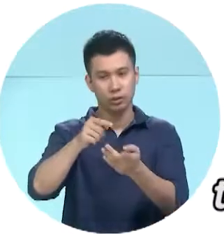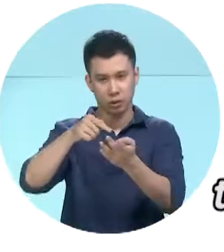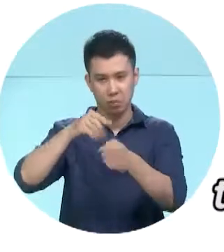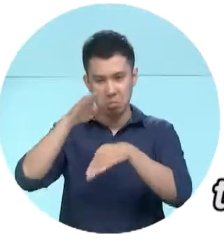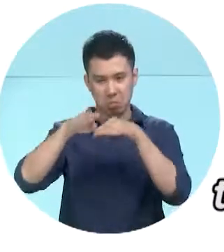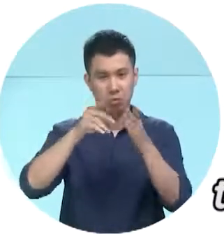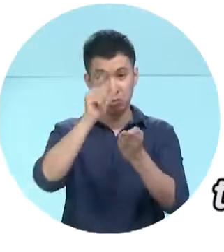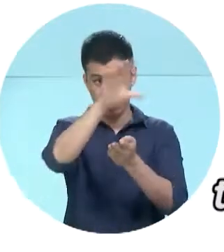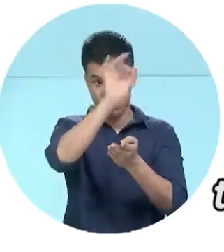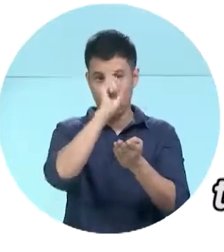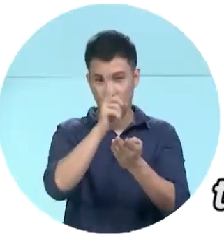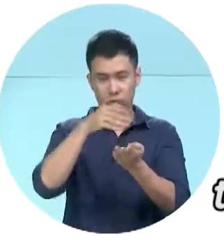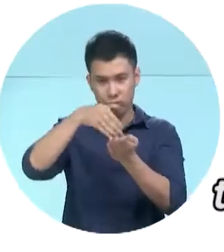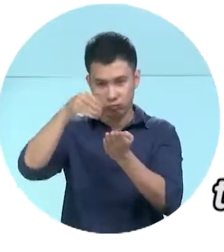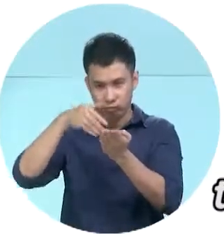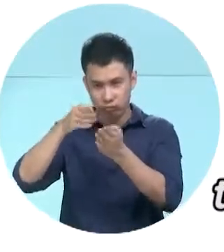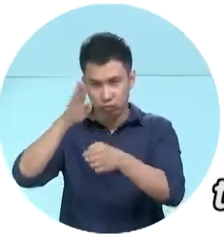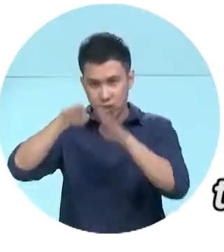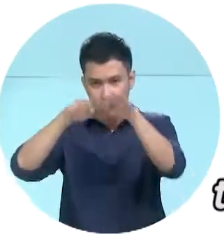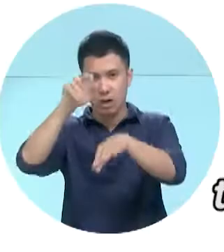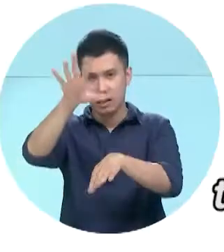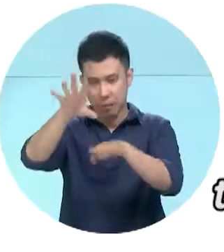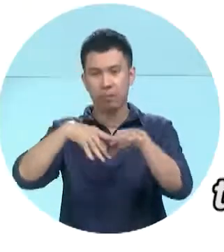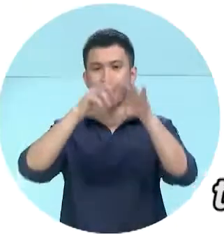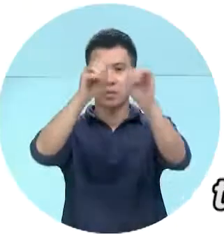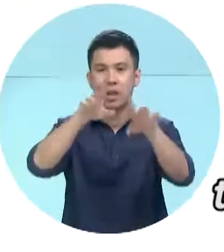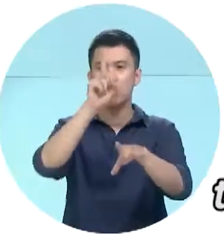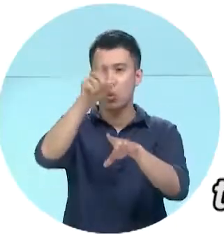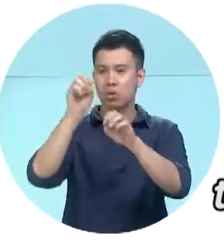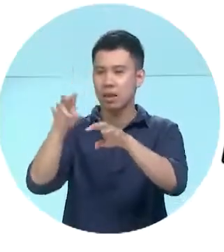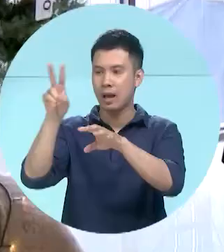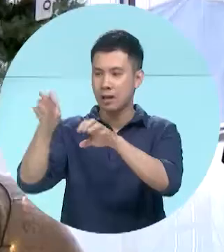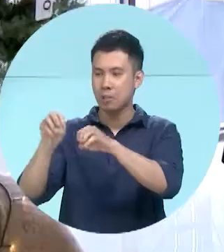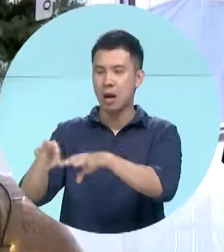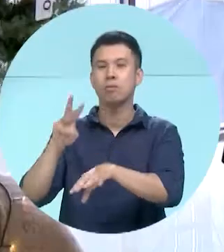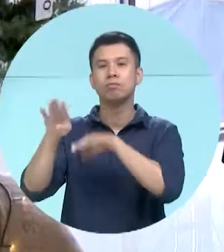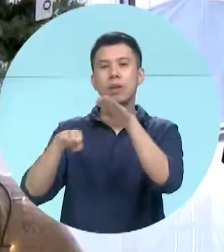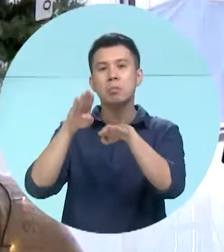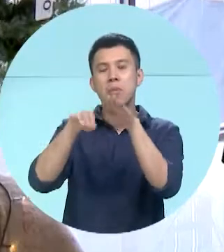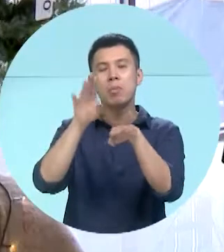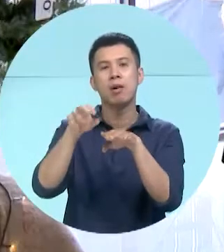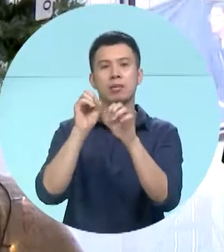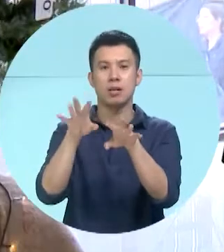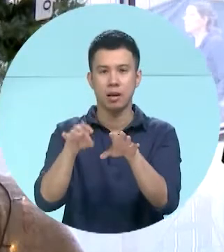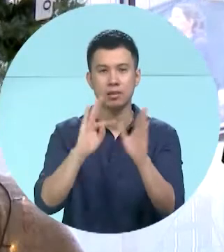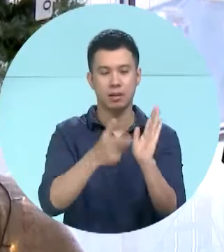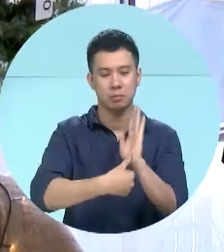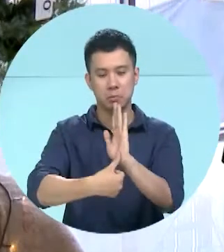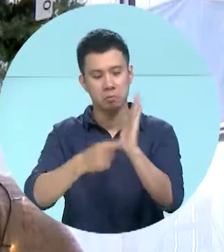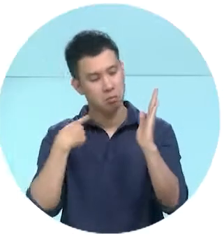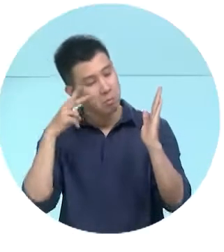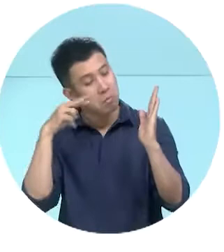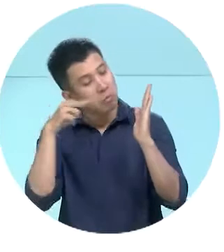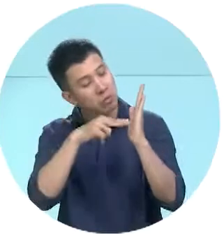activity and break it into 5 or 6 steps and then teach one step at a time. So showing them and not just telling